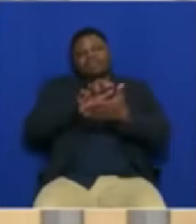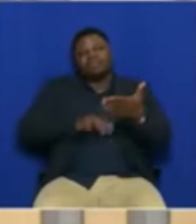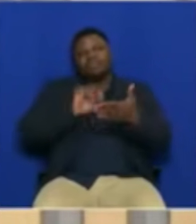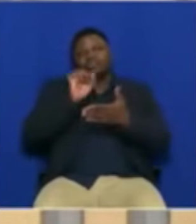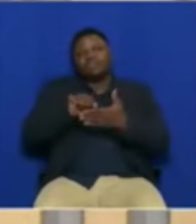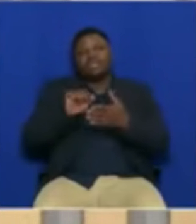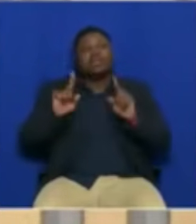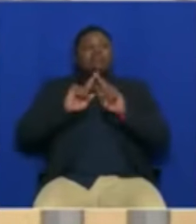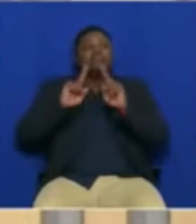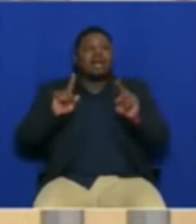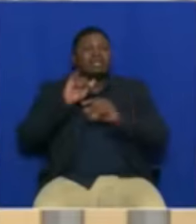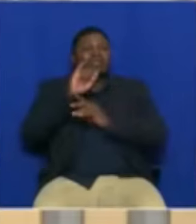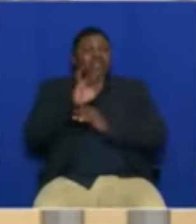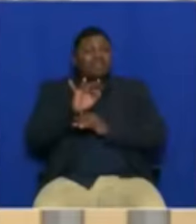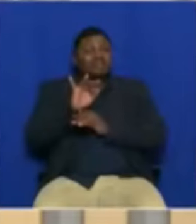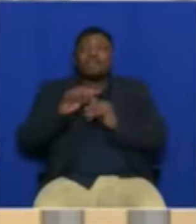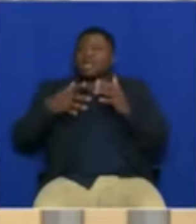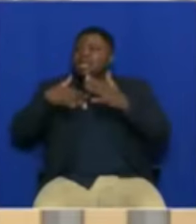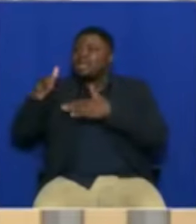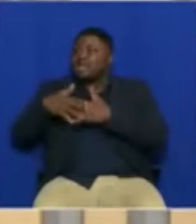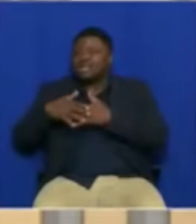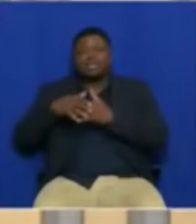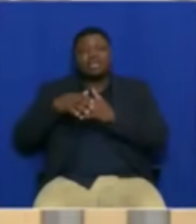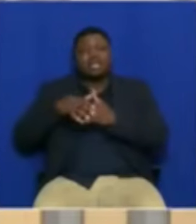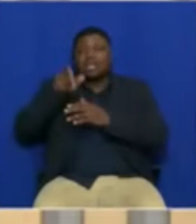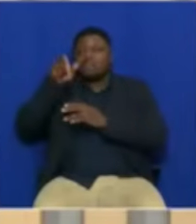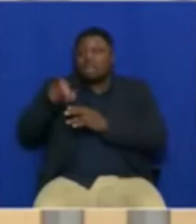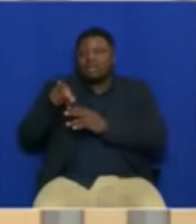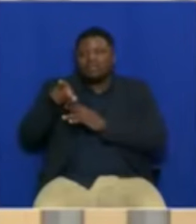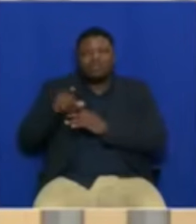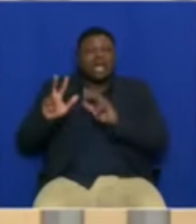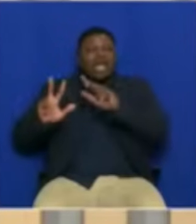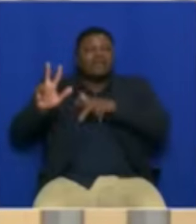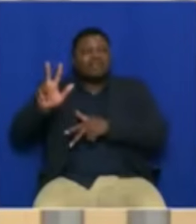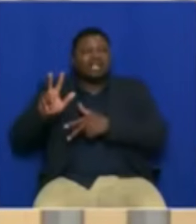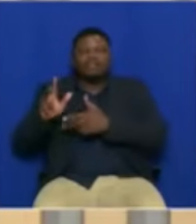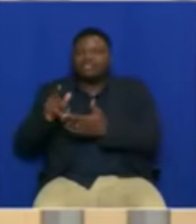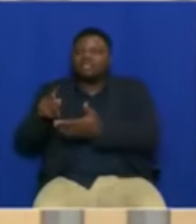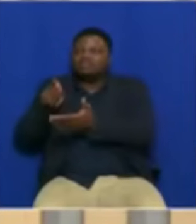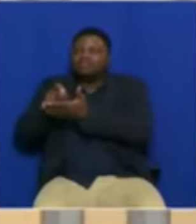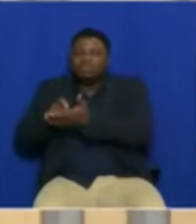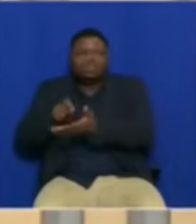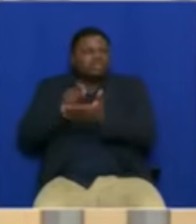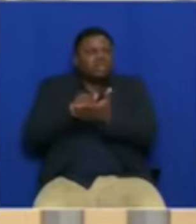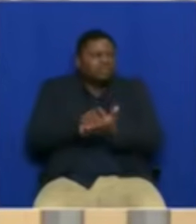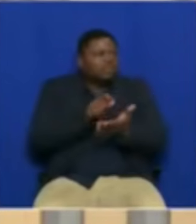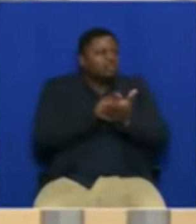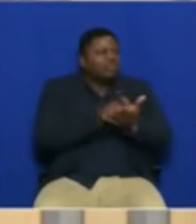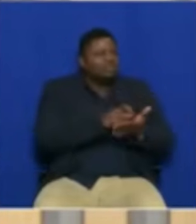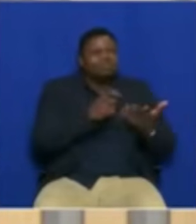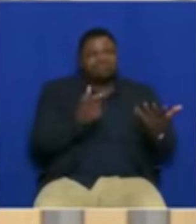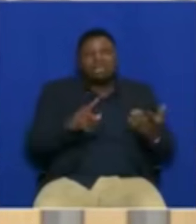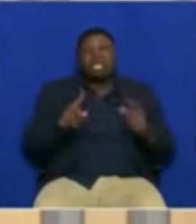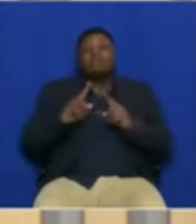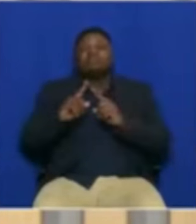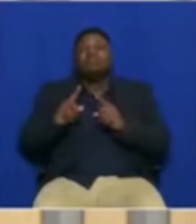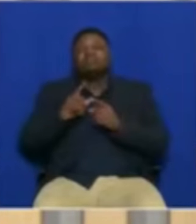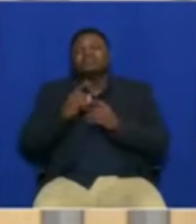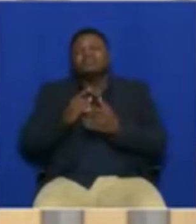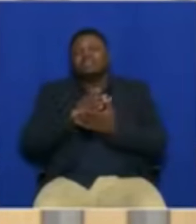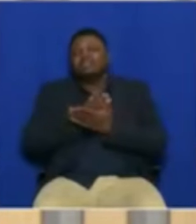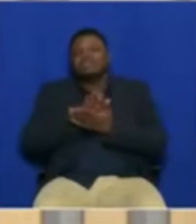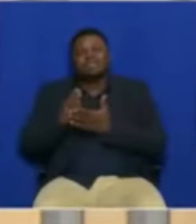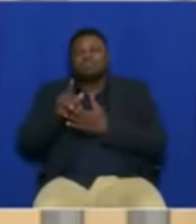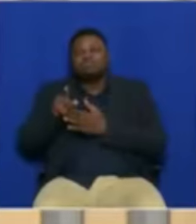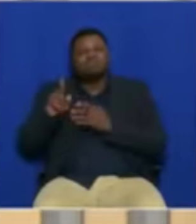every Tom, Dick, and Harry, and most of those will just be, you can't use them. So what I'm trying